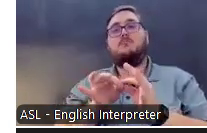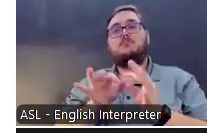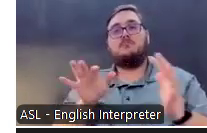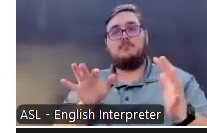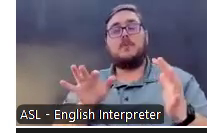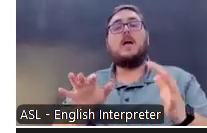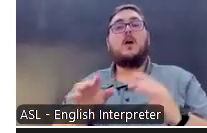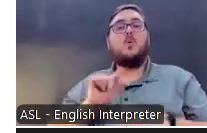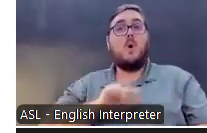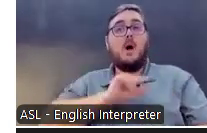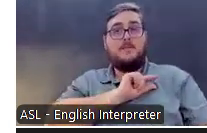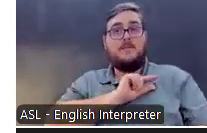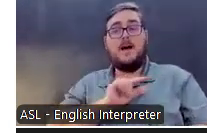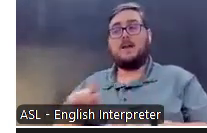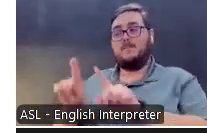school district.